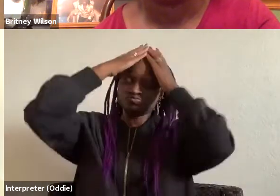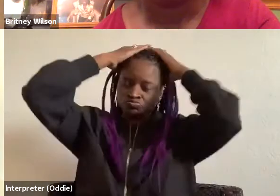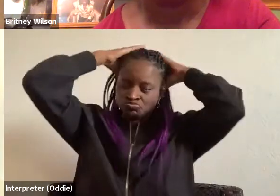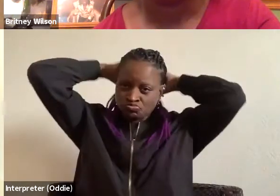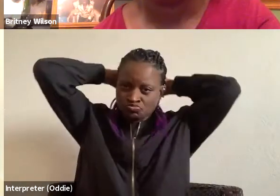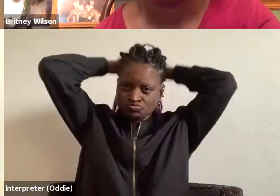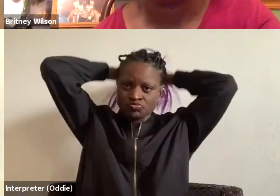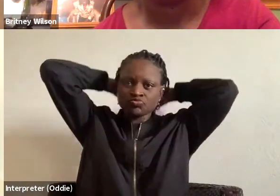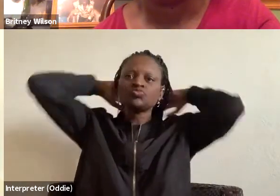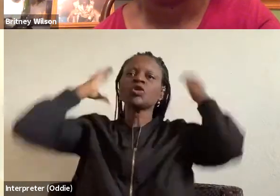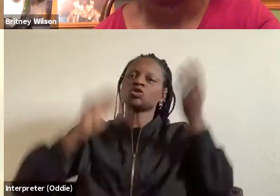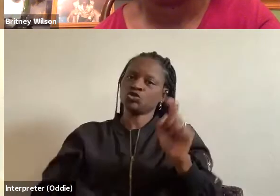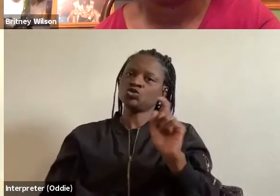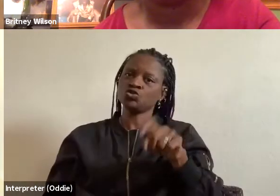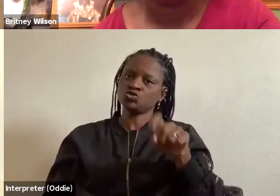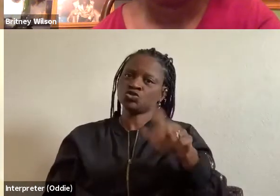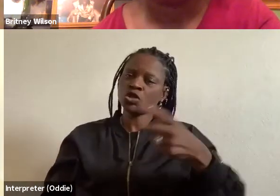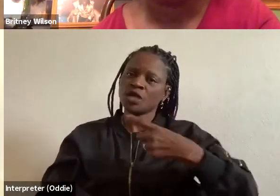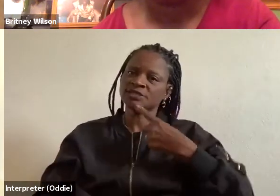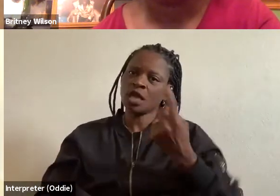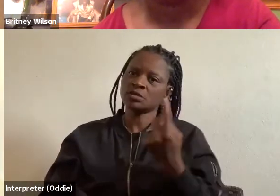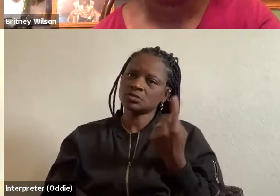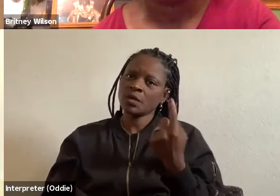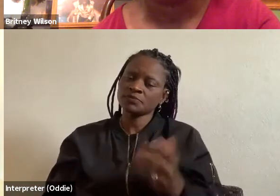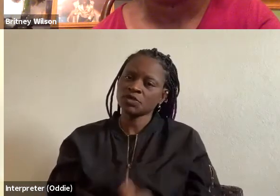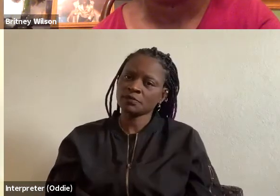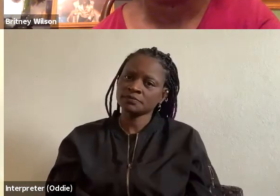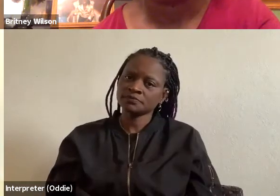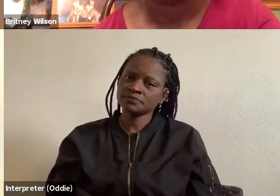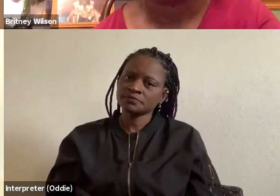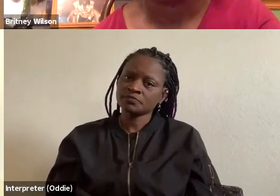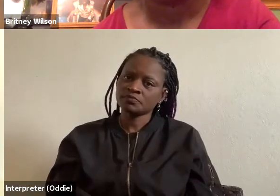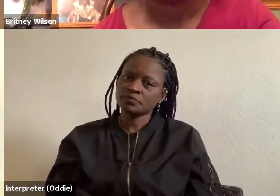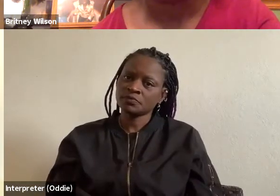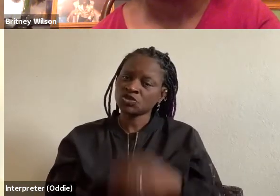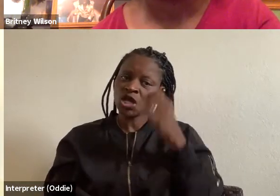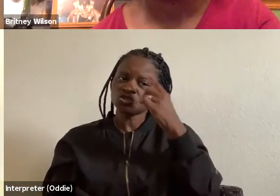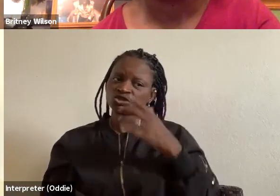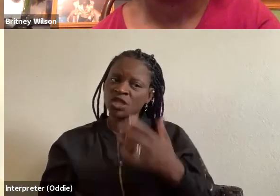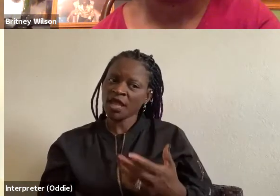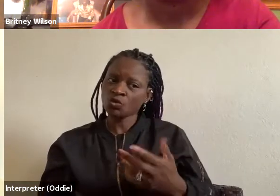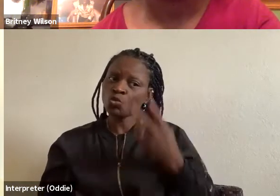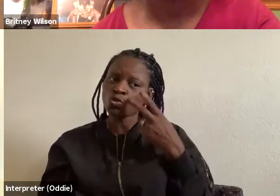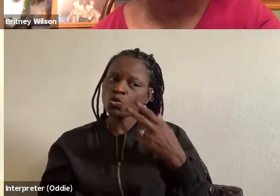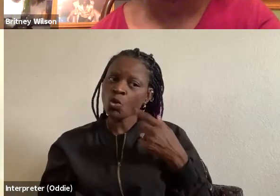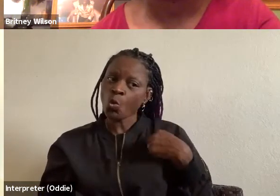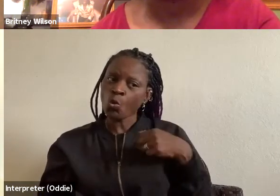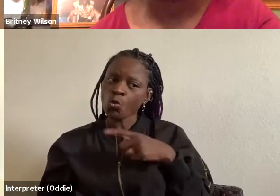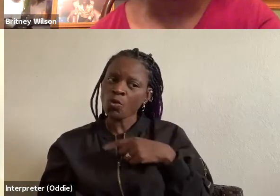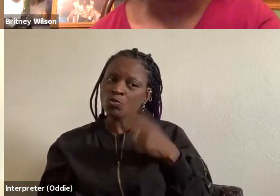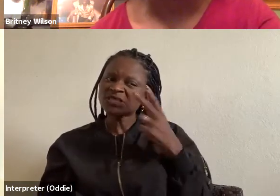a very long time to still do the same nonsense over and over again. Because we see you. Don't act like we don't. I also